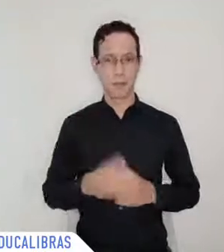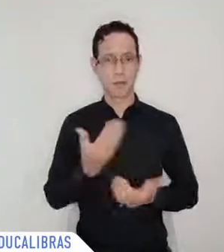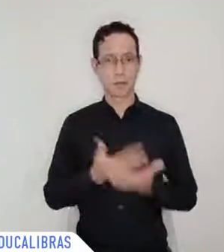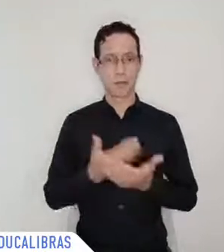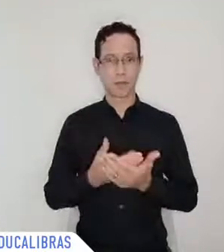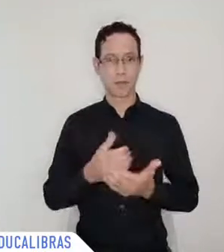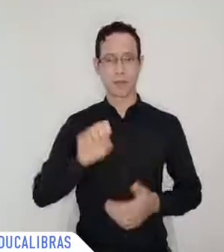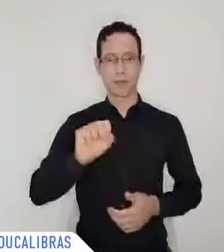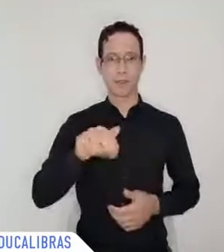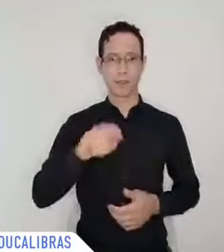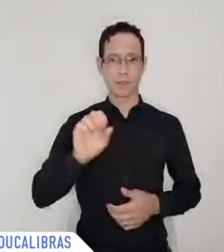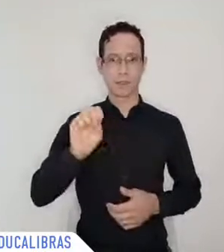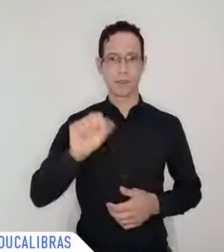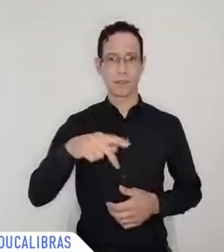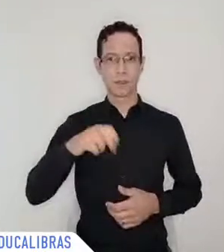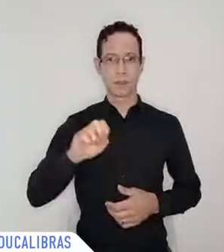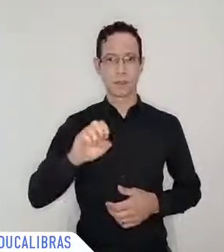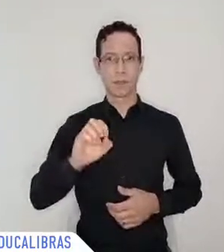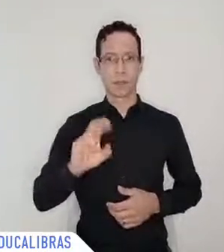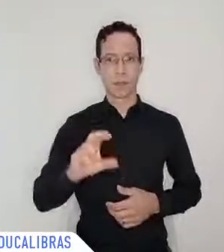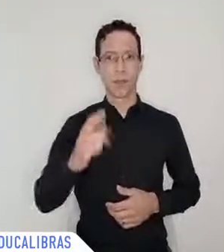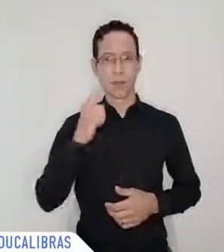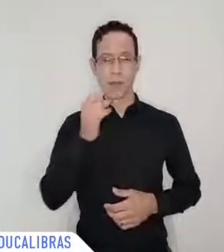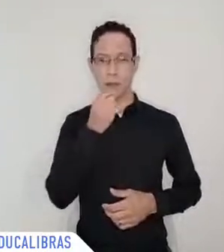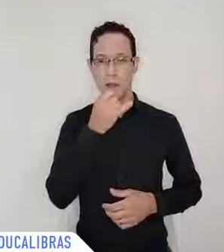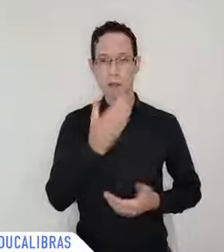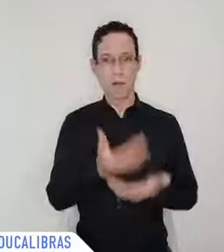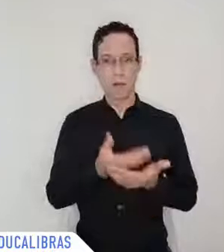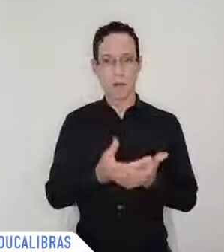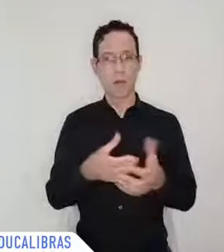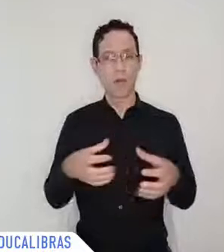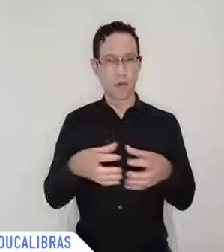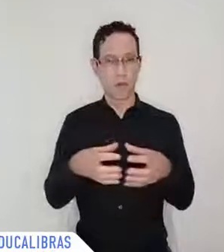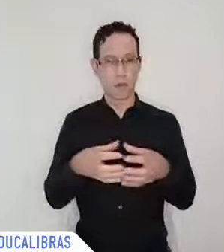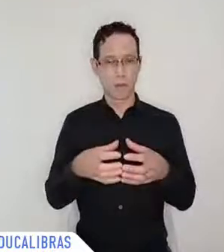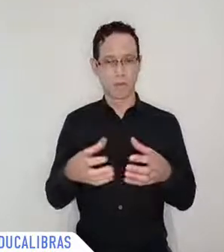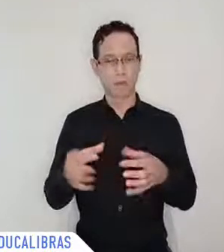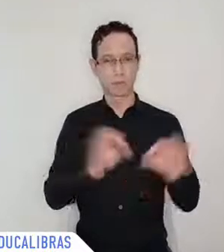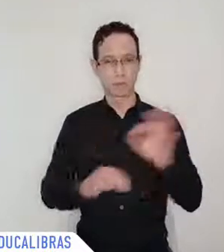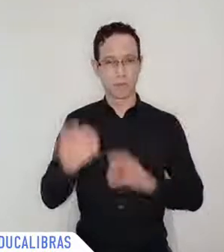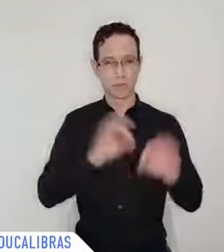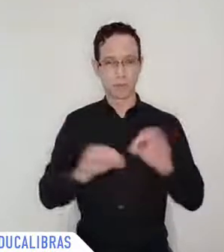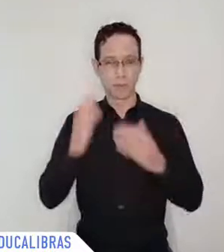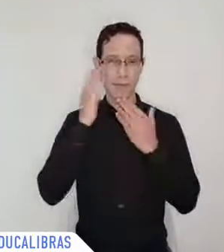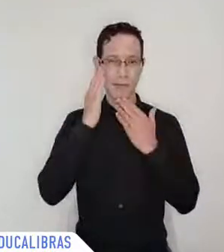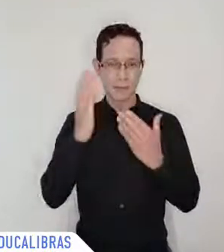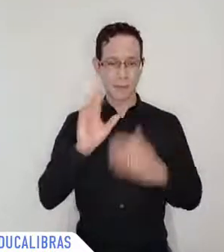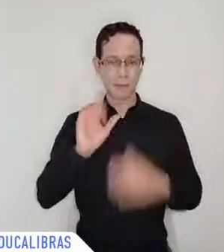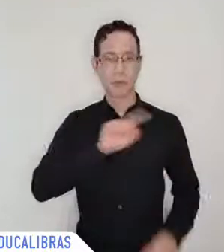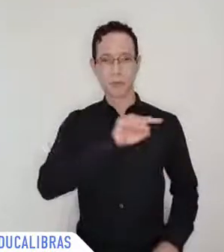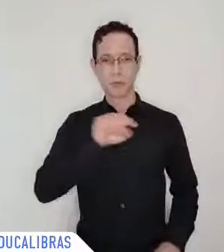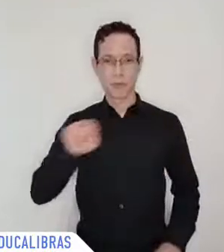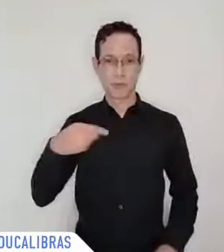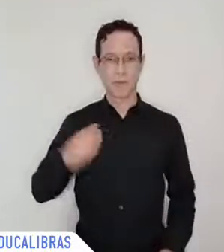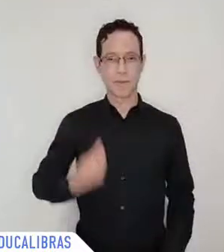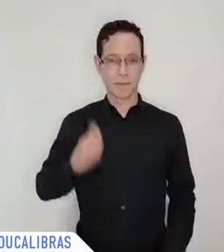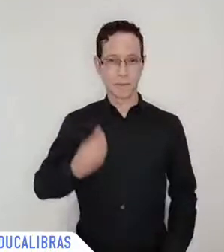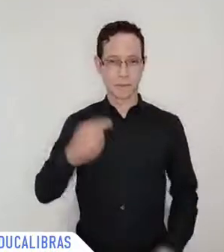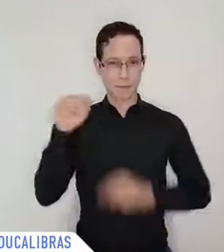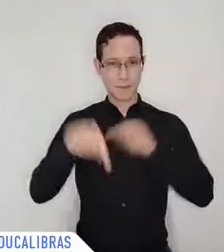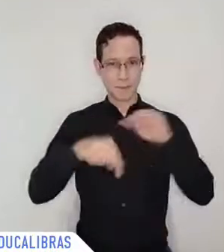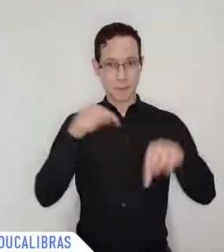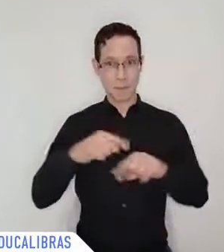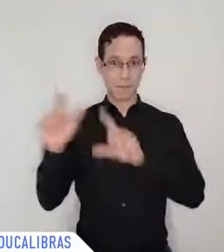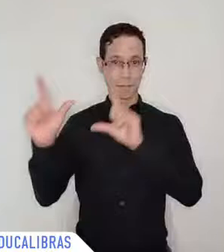YouTube. My name is Ana Luisa Chartier, and I'm a master's student at Sciences Po and part of the panel team at Conférence Pour